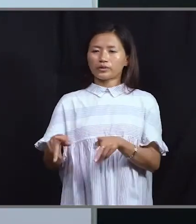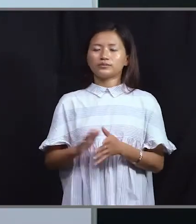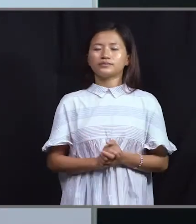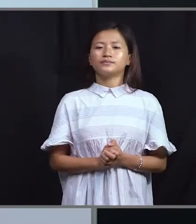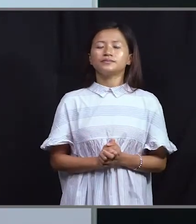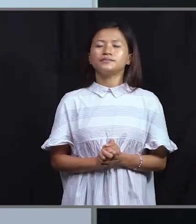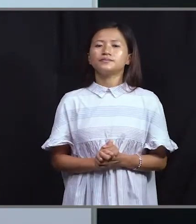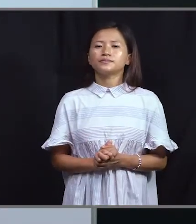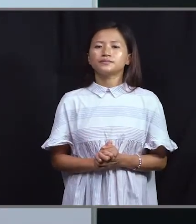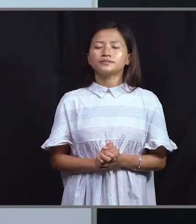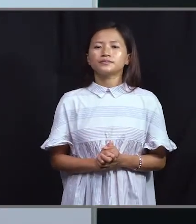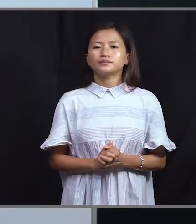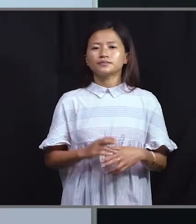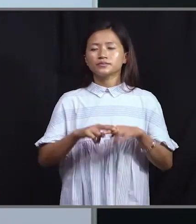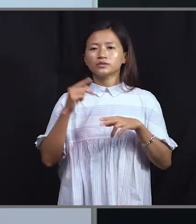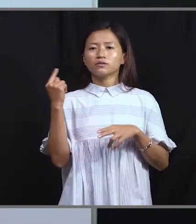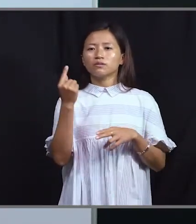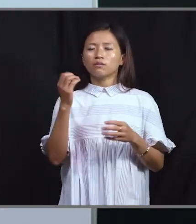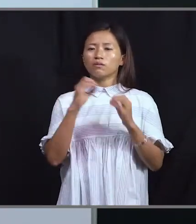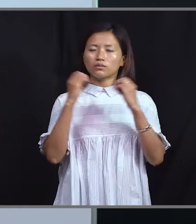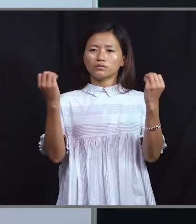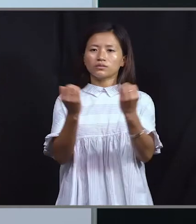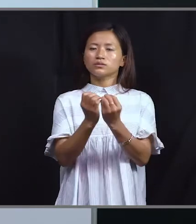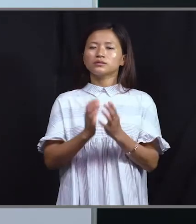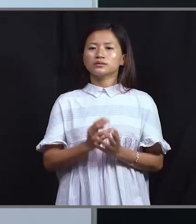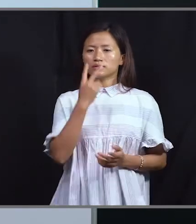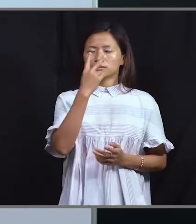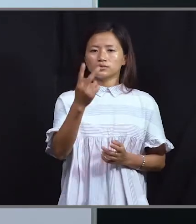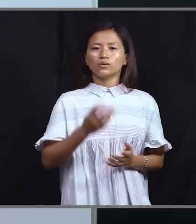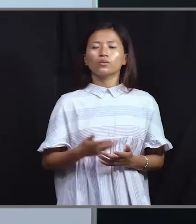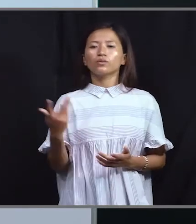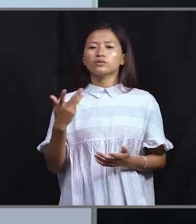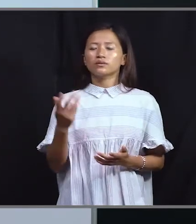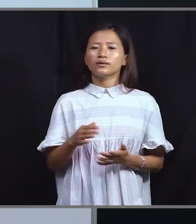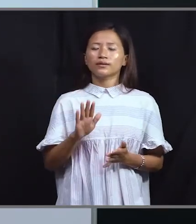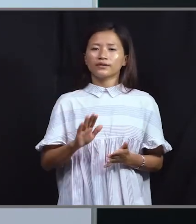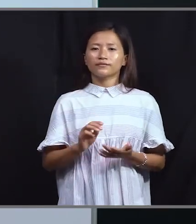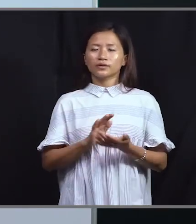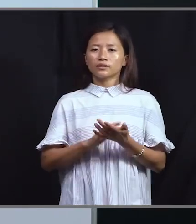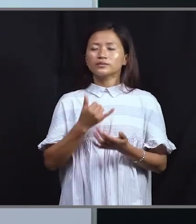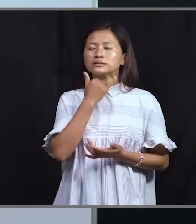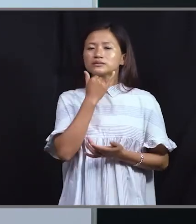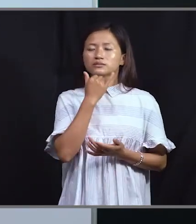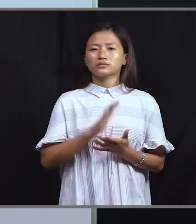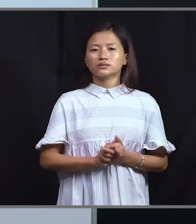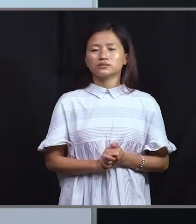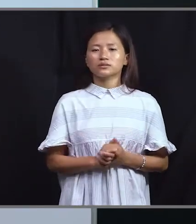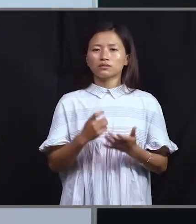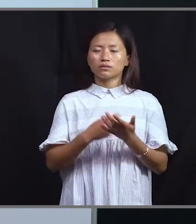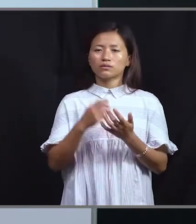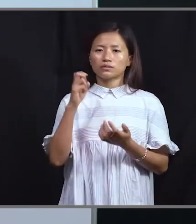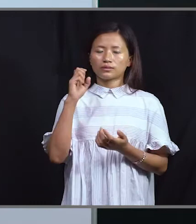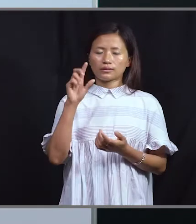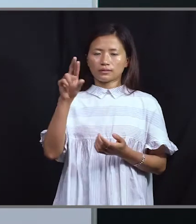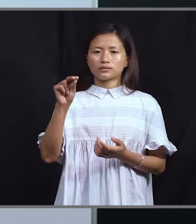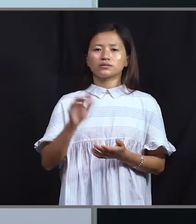function, an organization, see whether they have committed any mistakes or not. Is there any error or